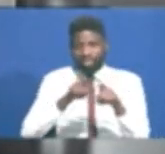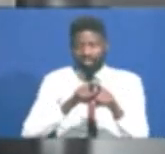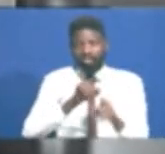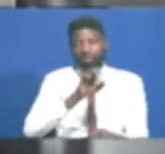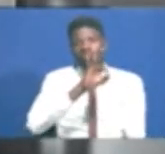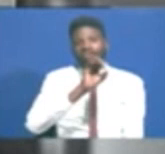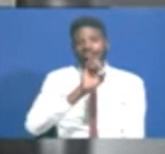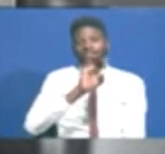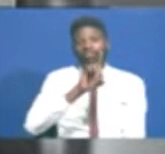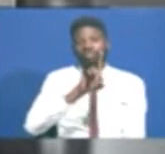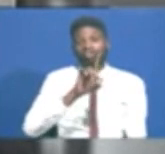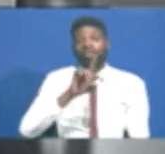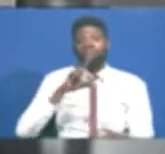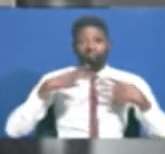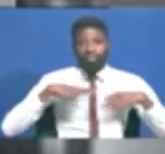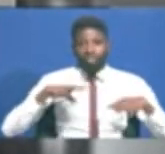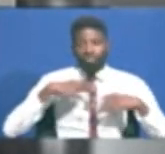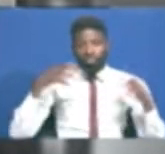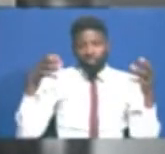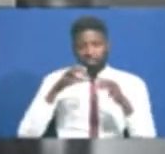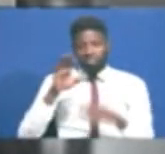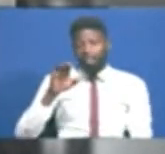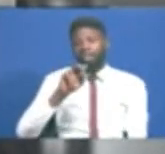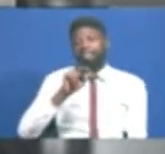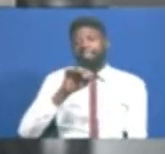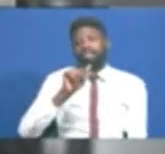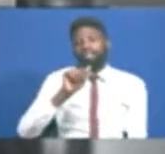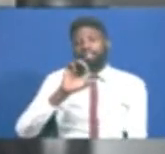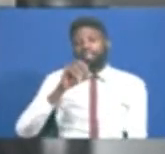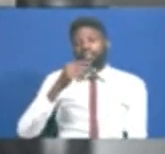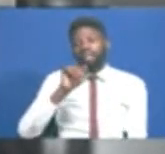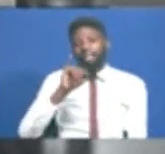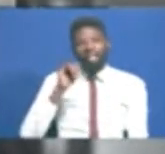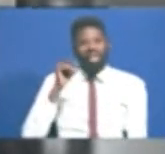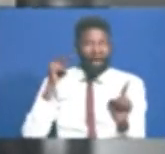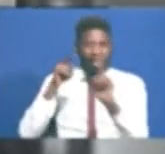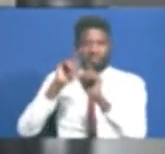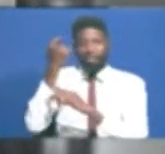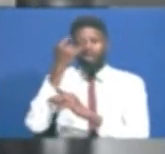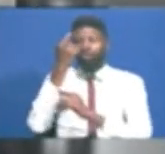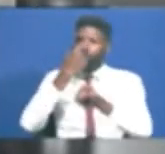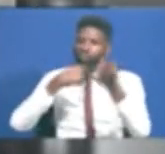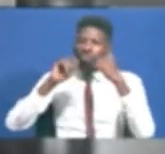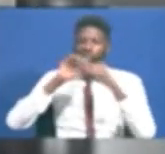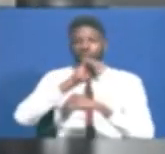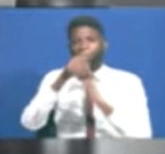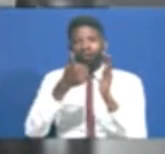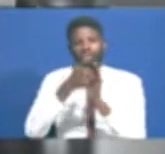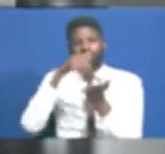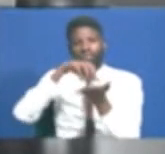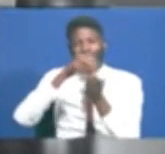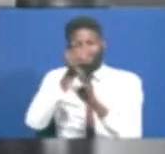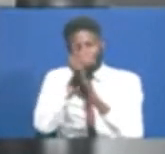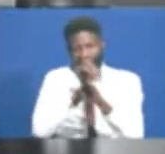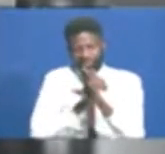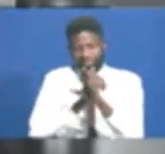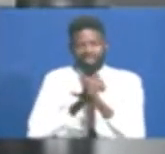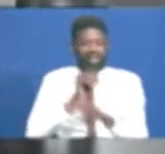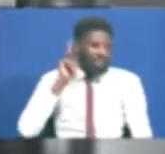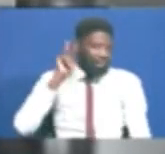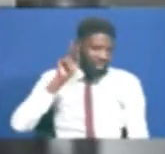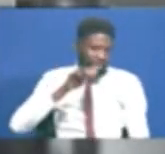led by Simeon Nyachae, who was vying for the presidency, won all seats in the entire Kisii region. Professor